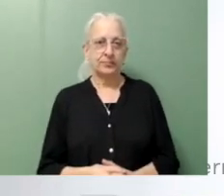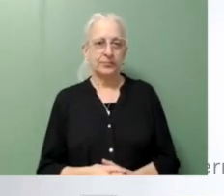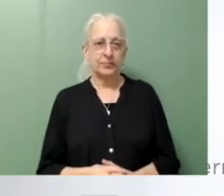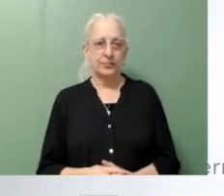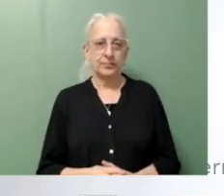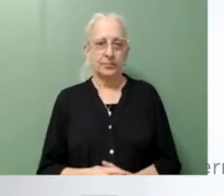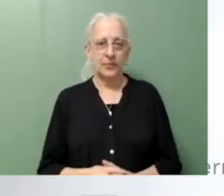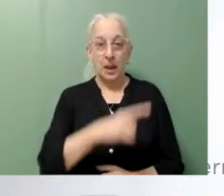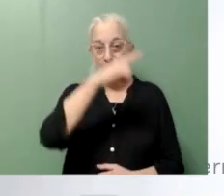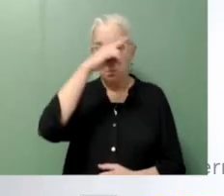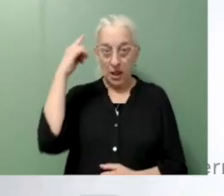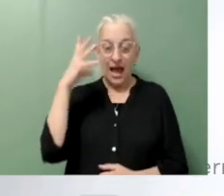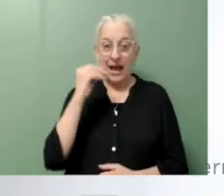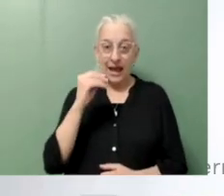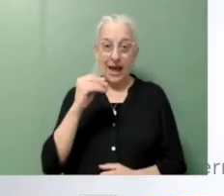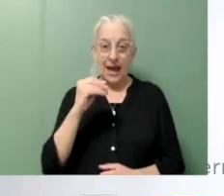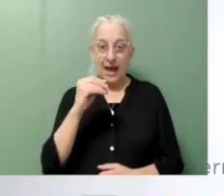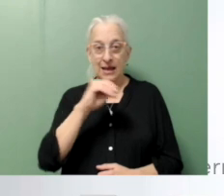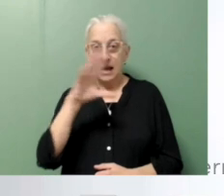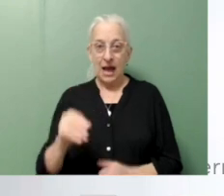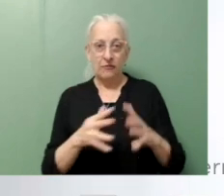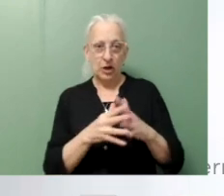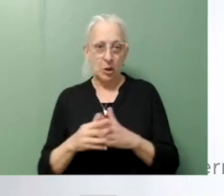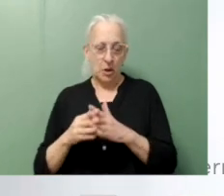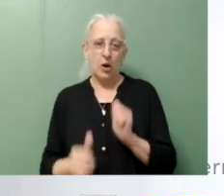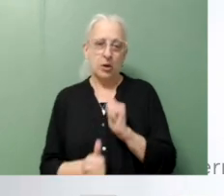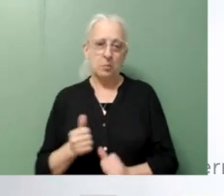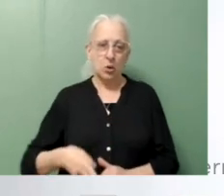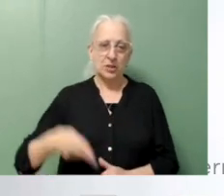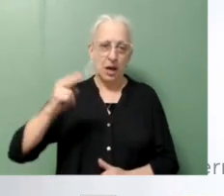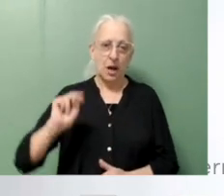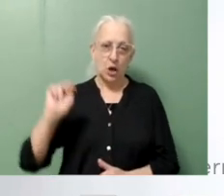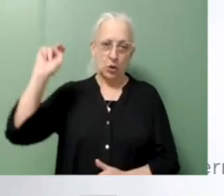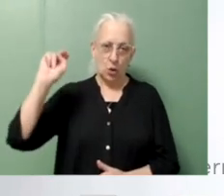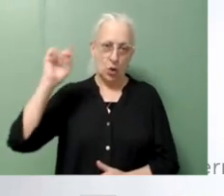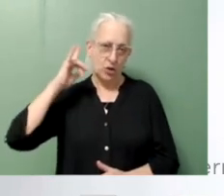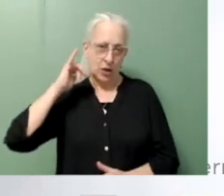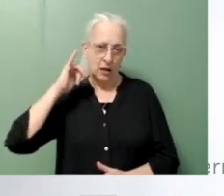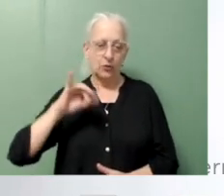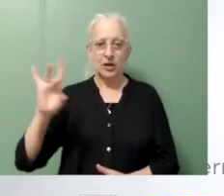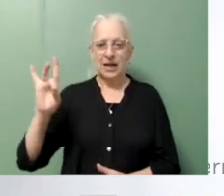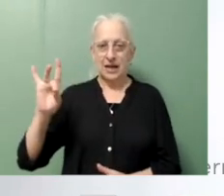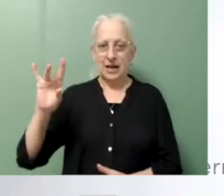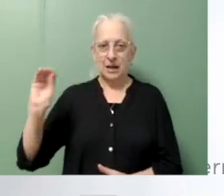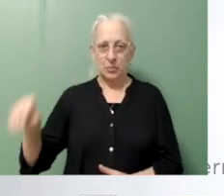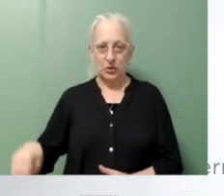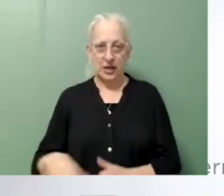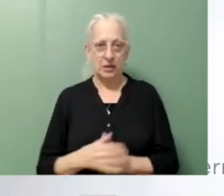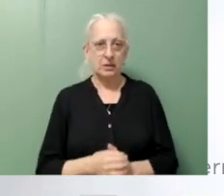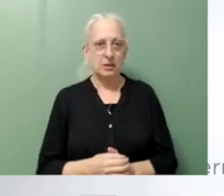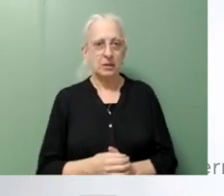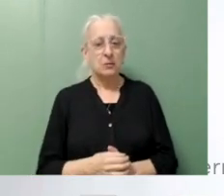Black and African American population was the highest in Northern California, with 8%. It